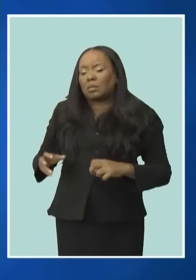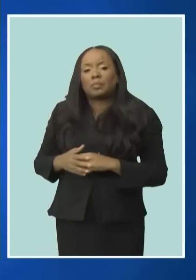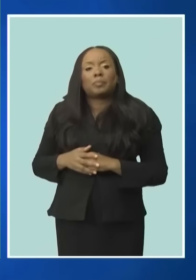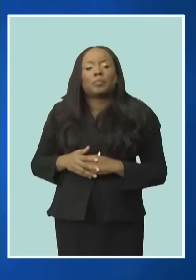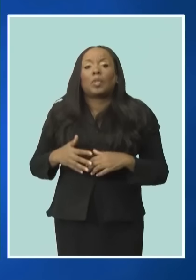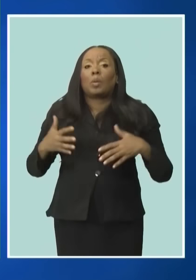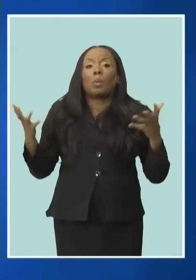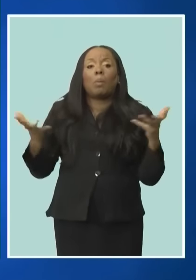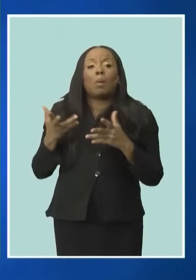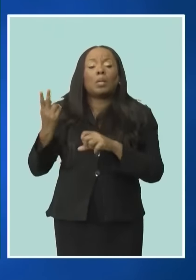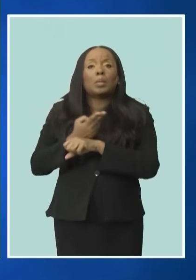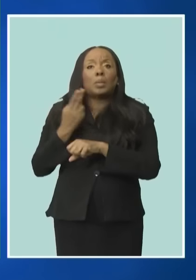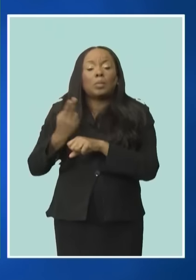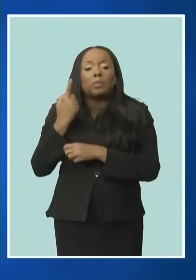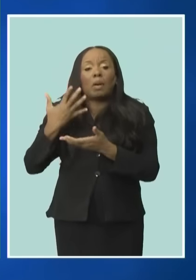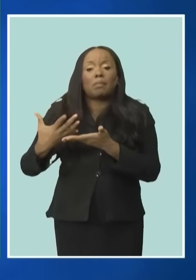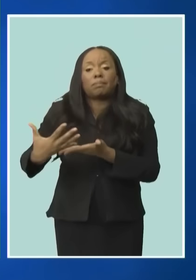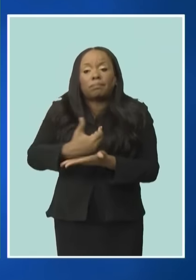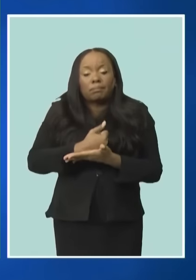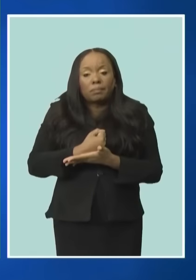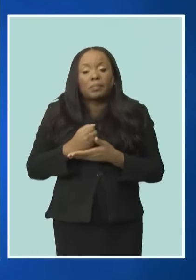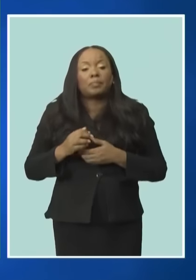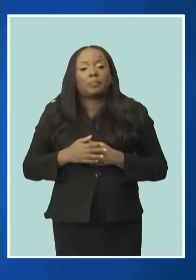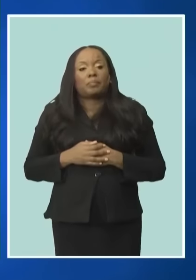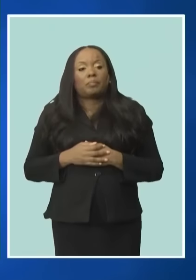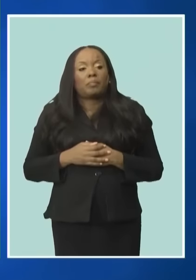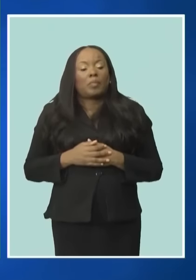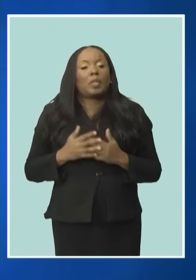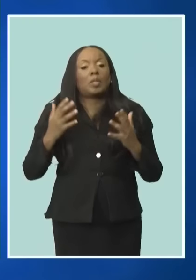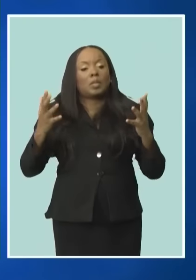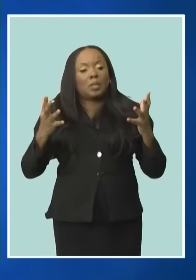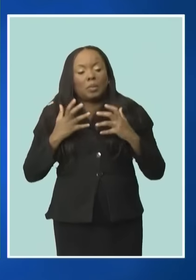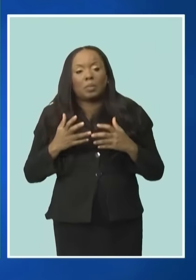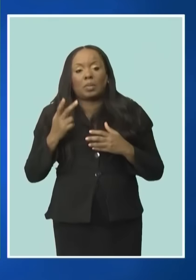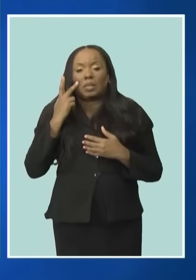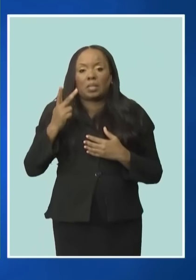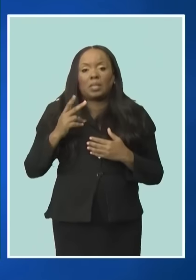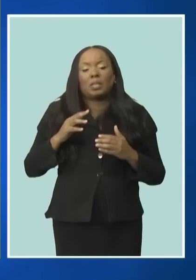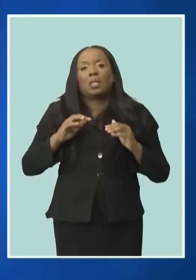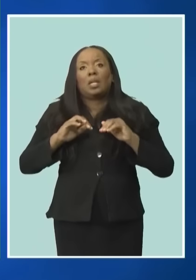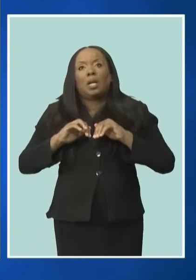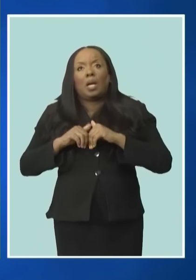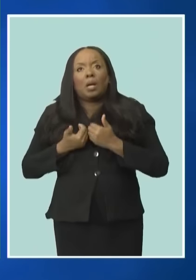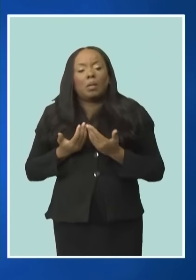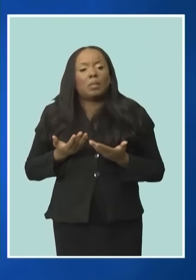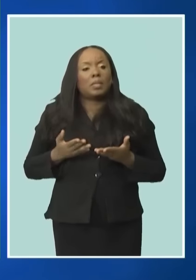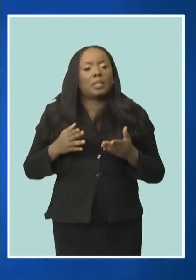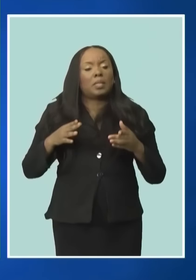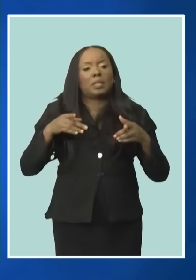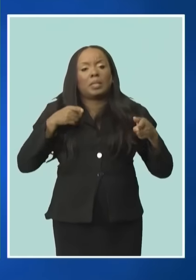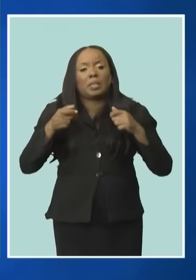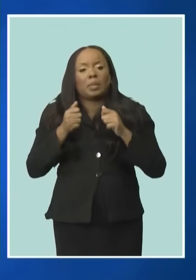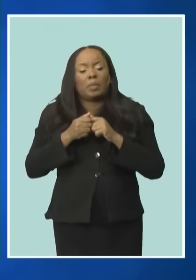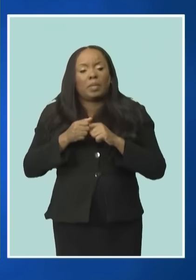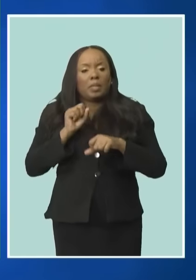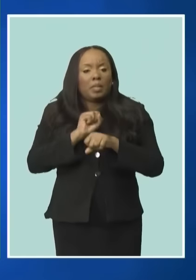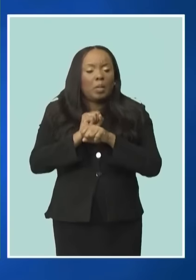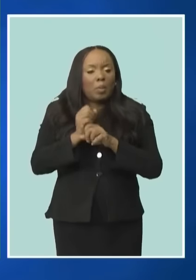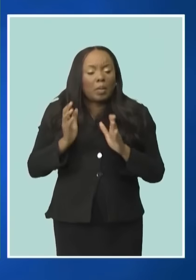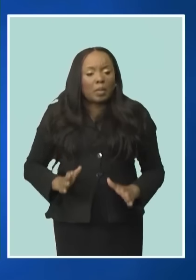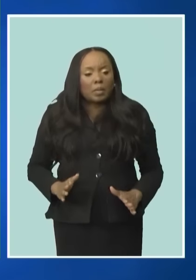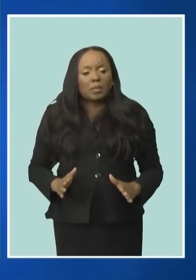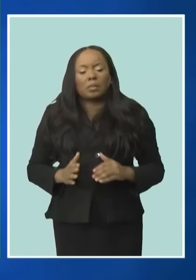to generate the revenue. We start looking at how are they treating their employees. We start looking at and delving deeper. But